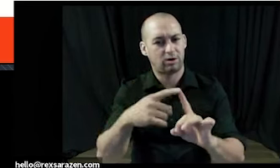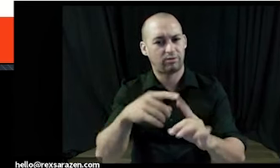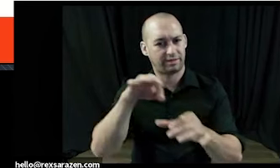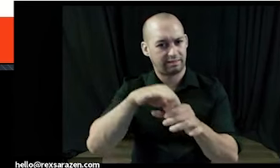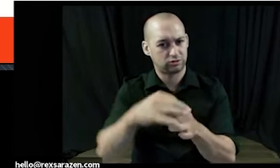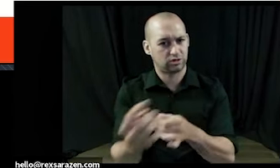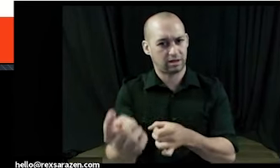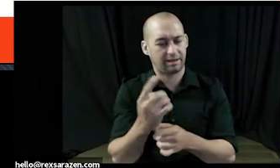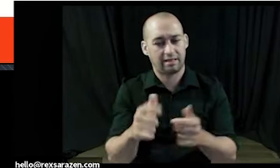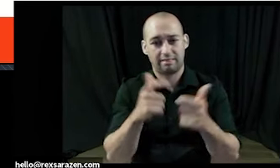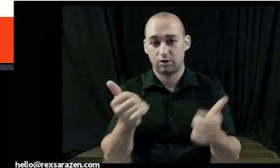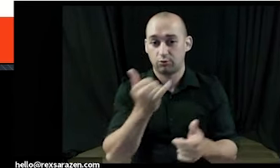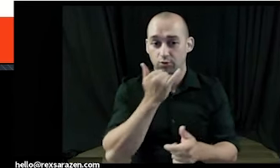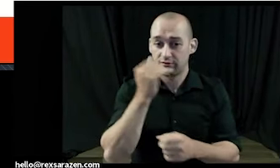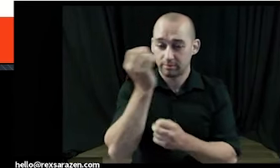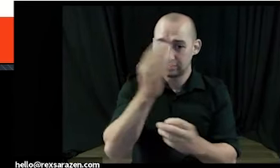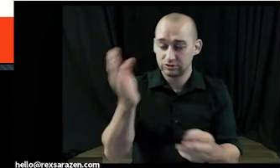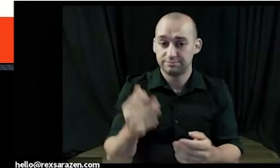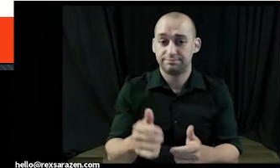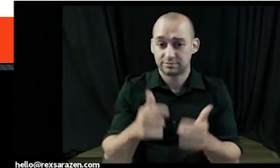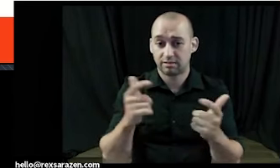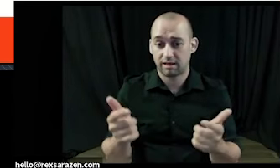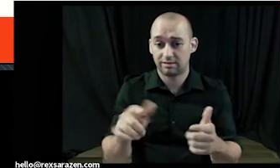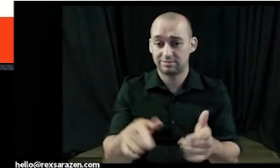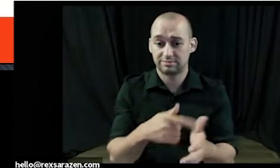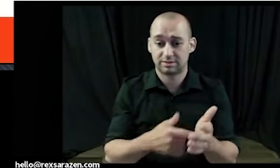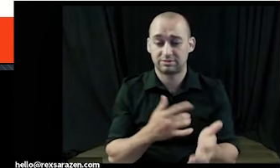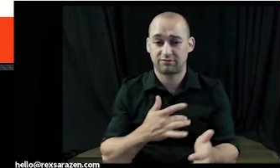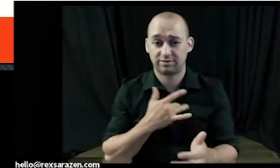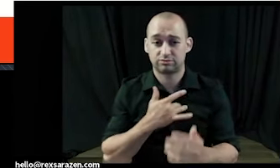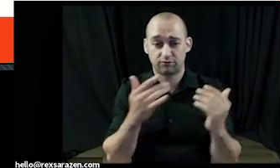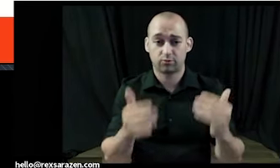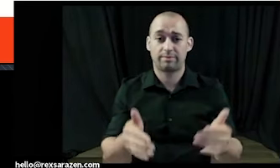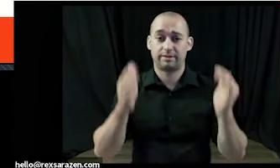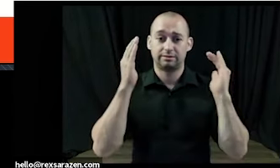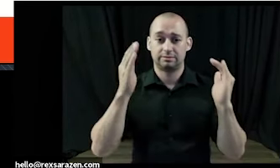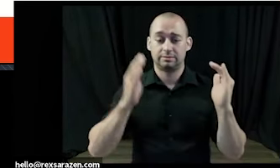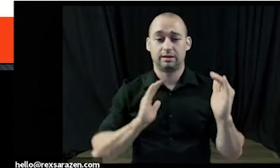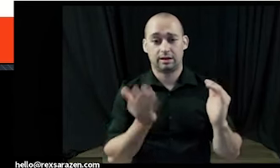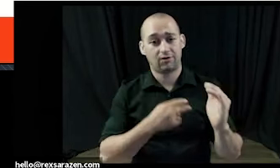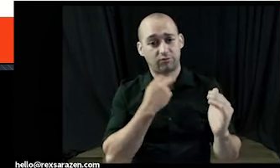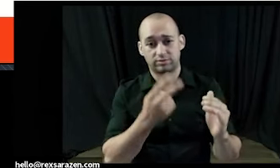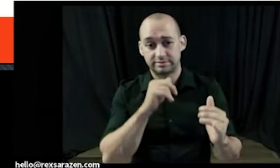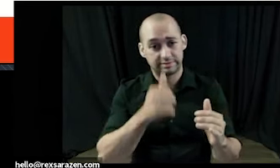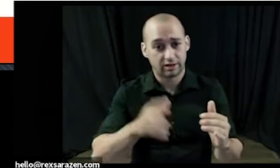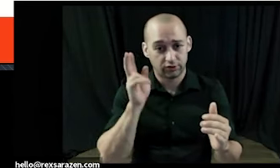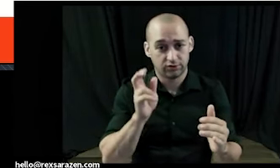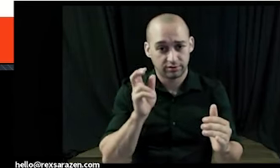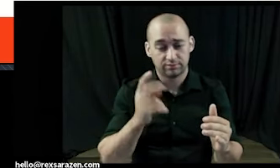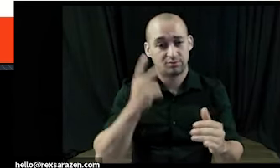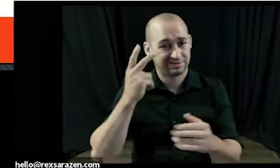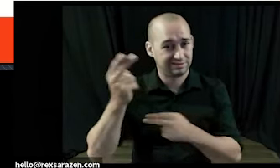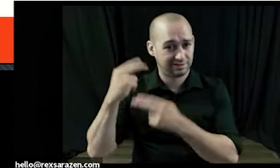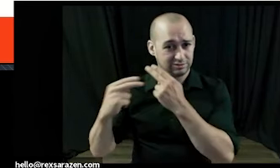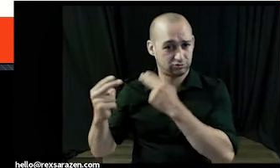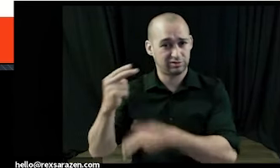as well, so much so that sometimes it may feel overwhelming and it may feel like our voice is not heard, especially seeing history and some of the